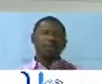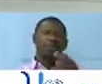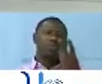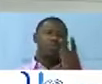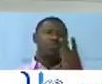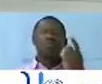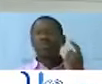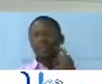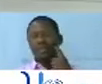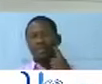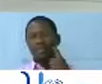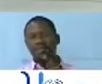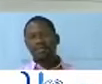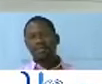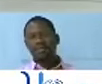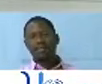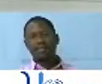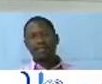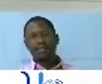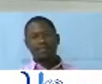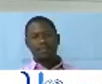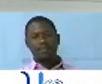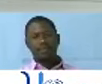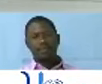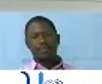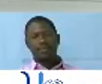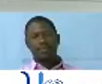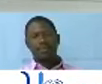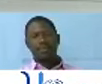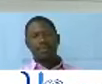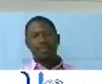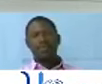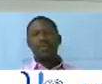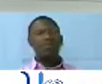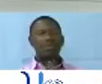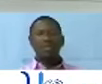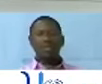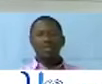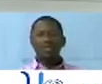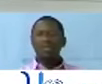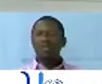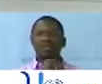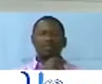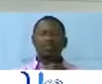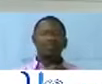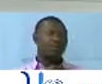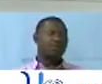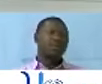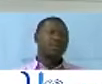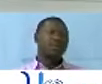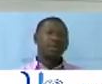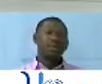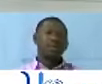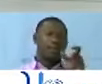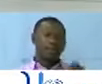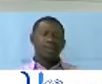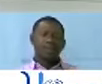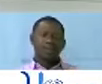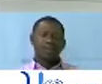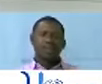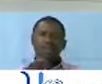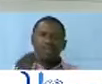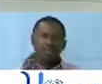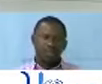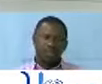Lu dem ci ñaari fan merely representing their clients in a land transaction. Ndek rek ne ñom dañ téwalon seeni client